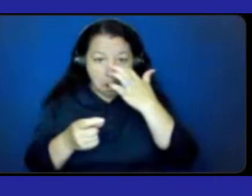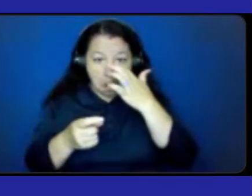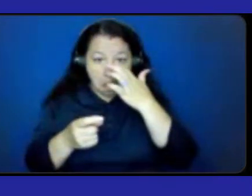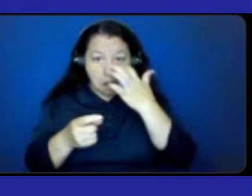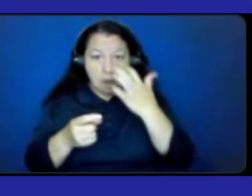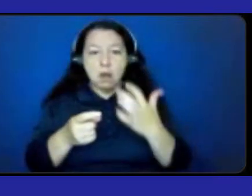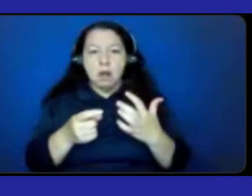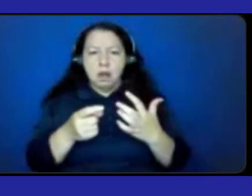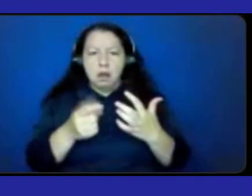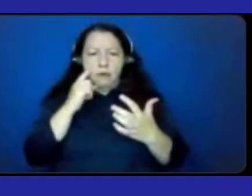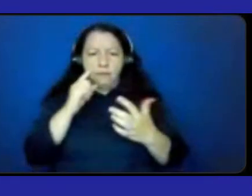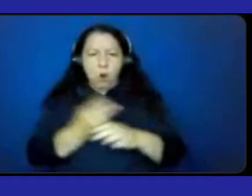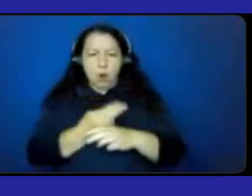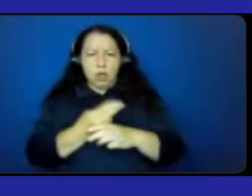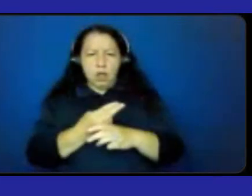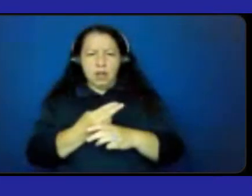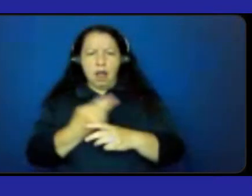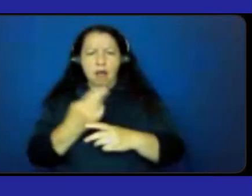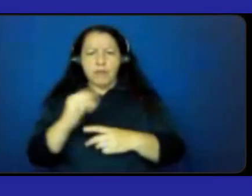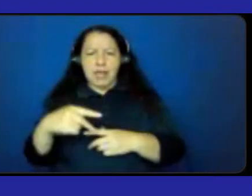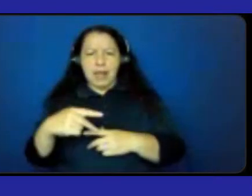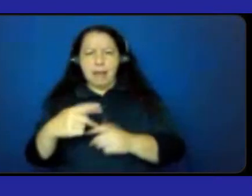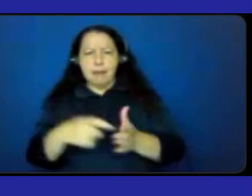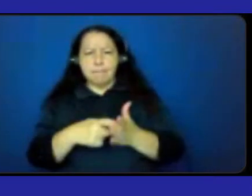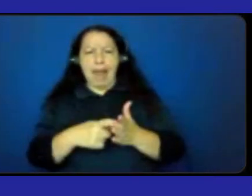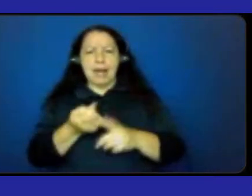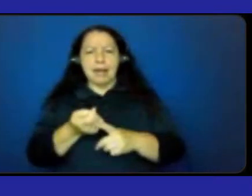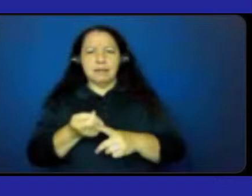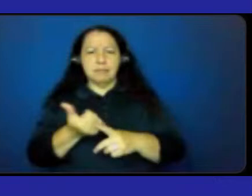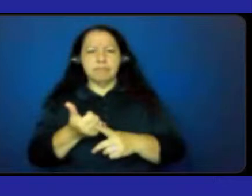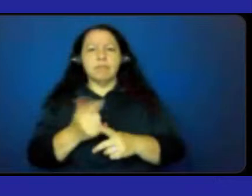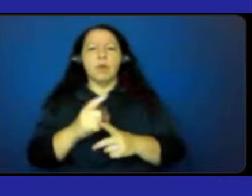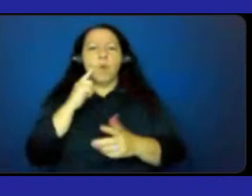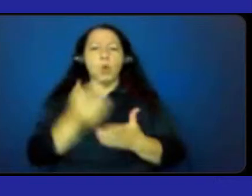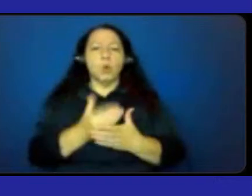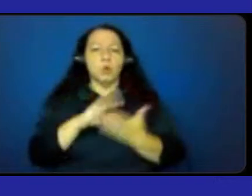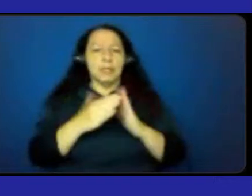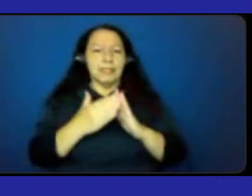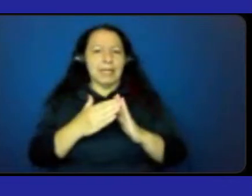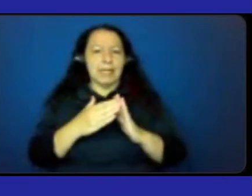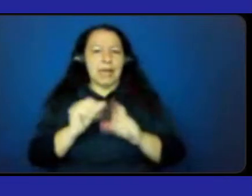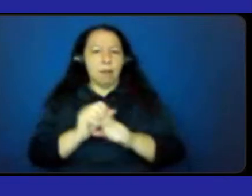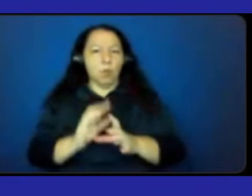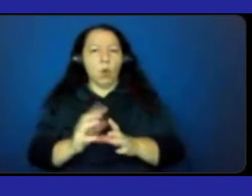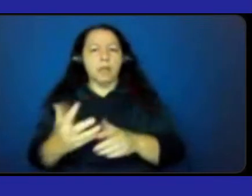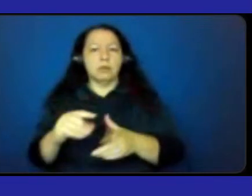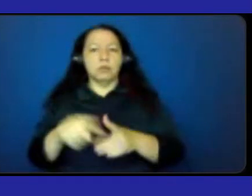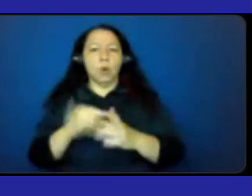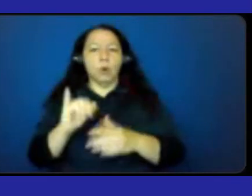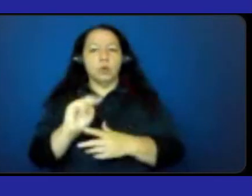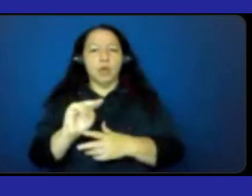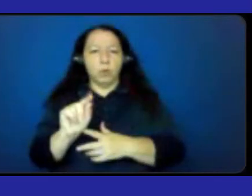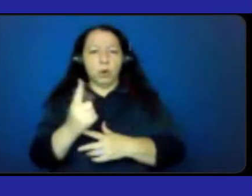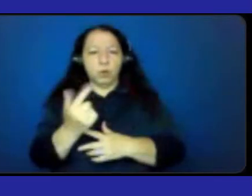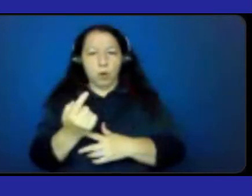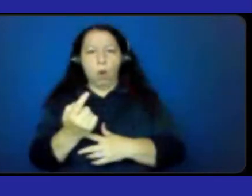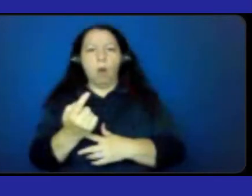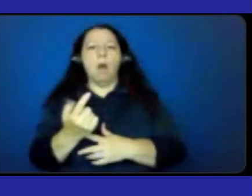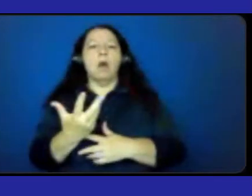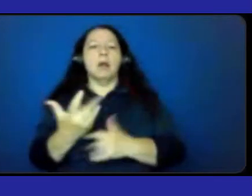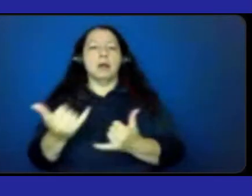has resulted in an average new member enrollment that is 3-fold higher than before into Metro Plus Gold. Next slide,